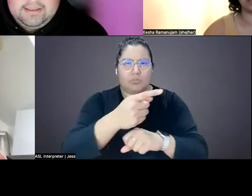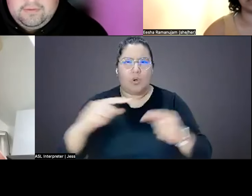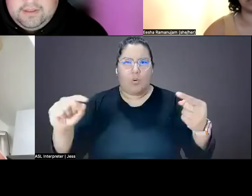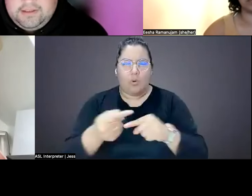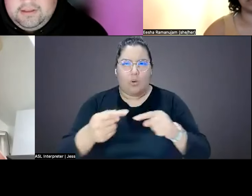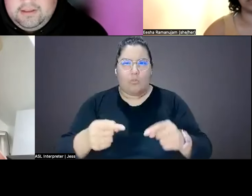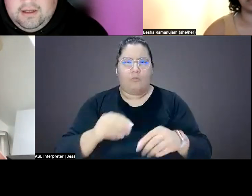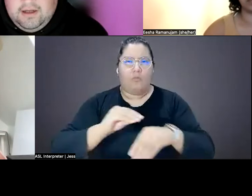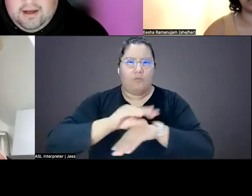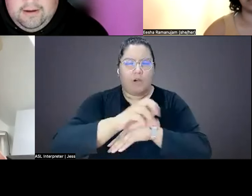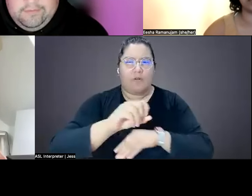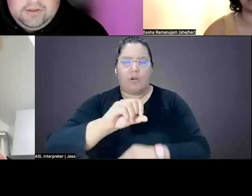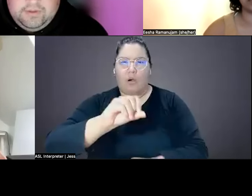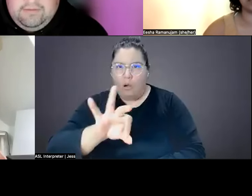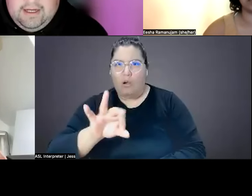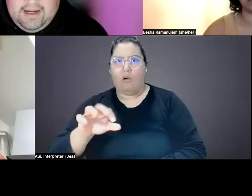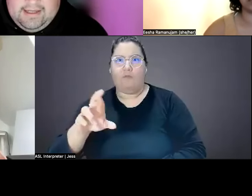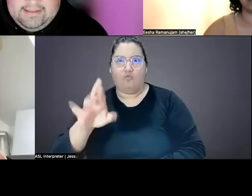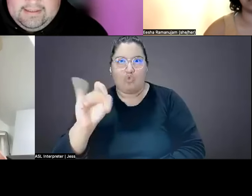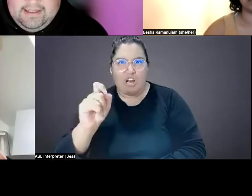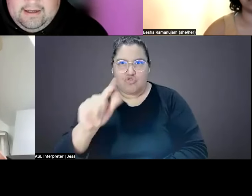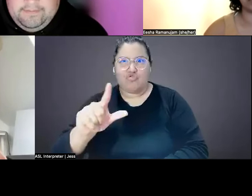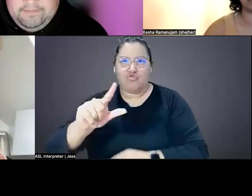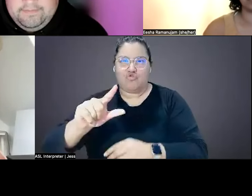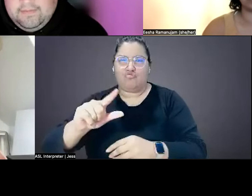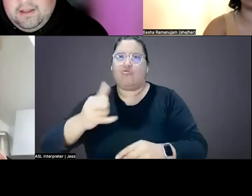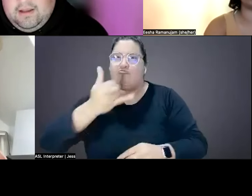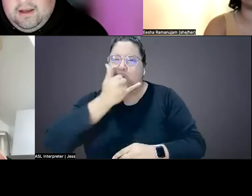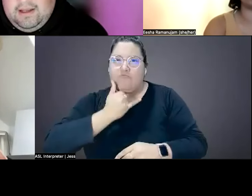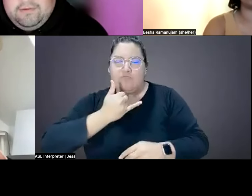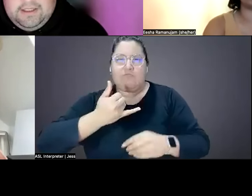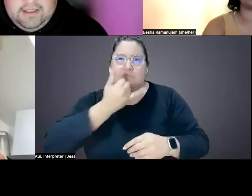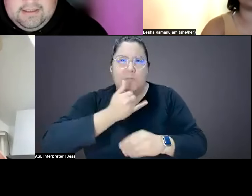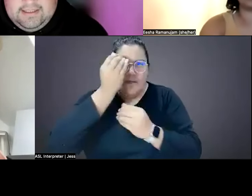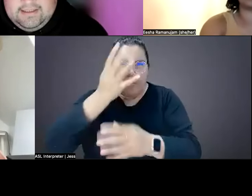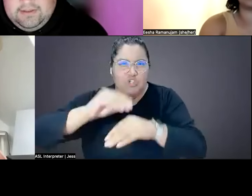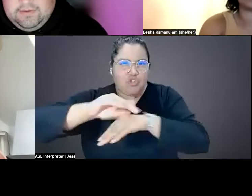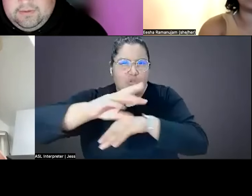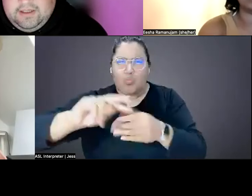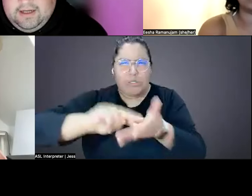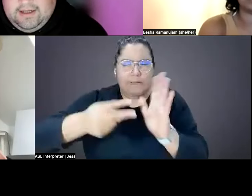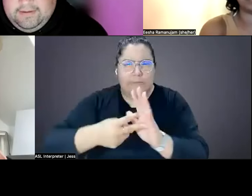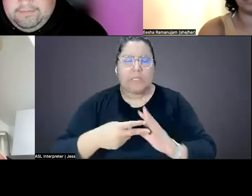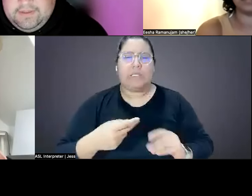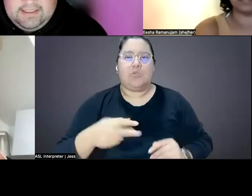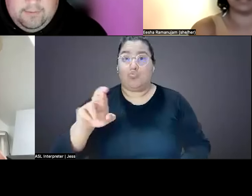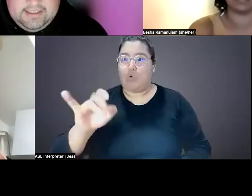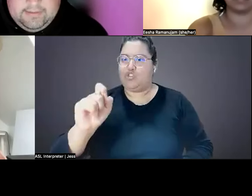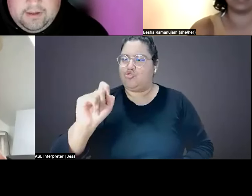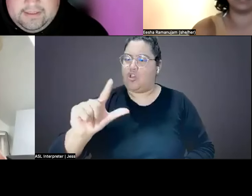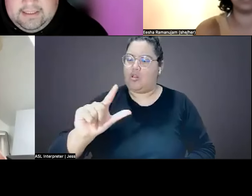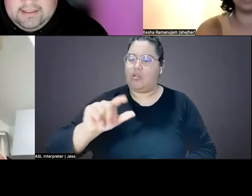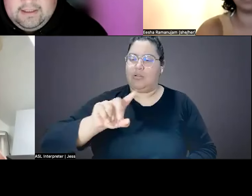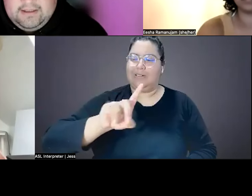racialized disinformation, which we define as information that seeks to sustain